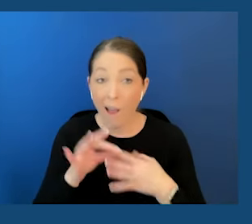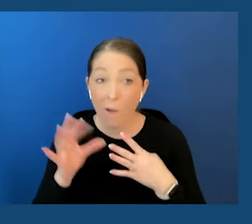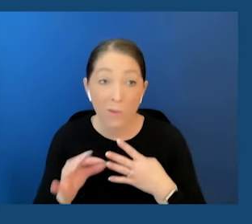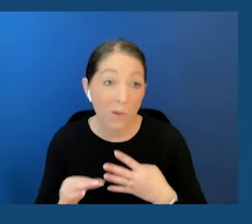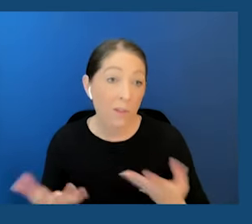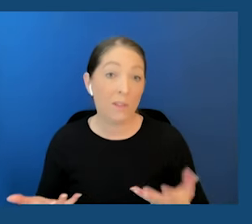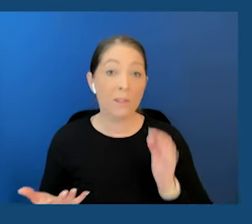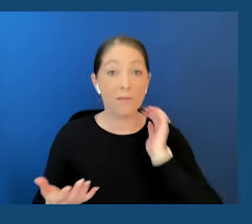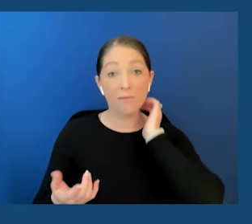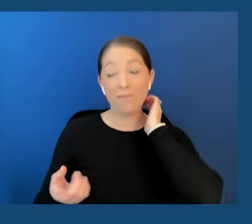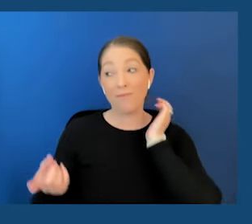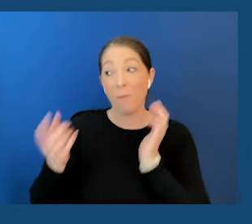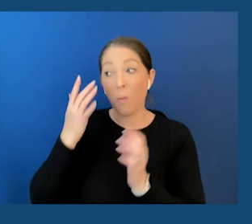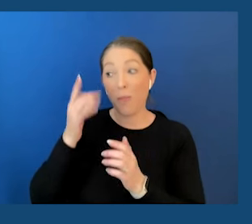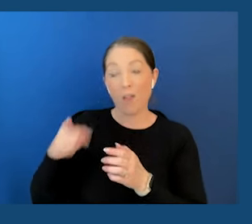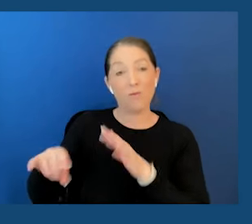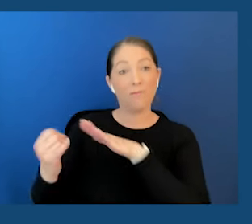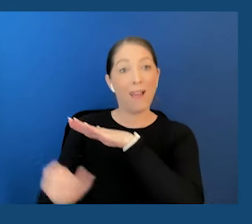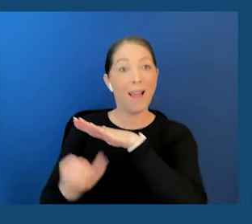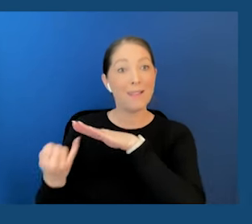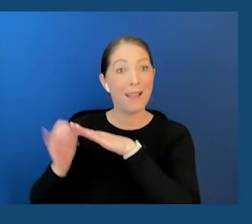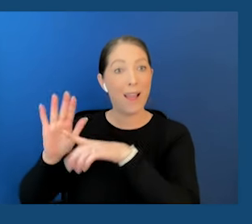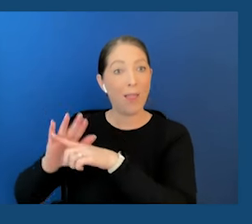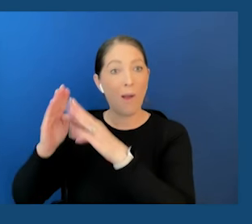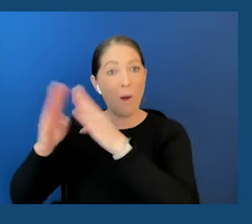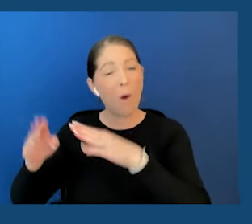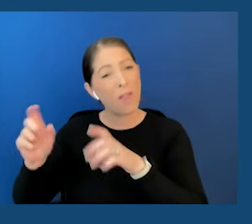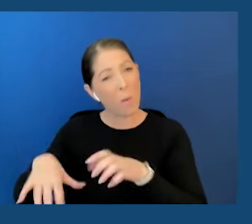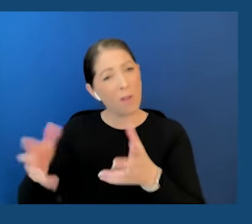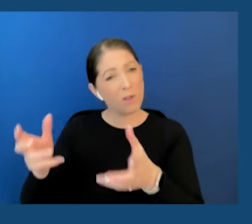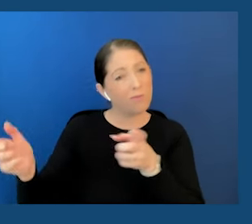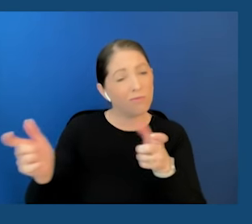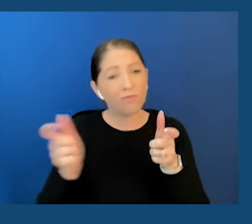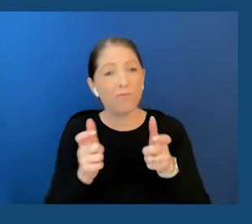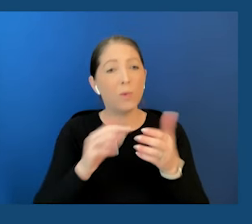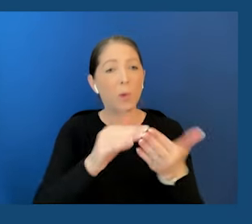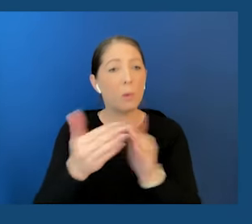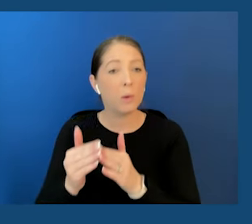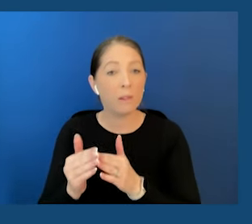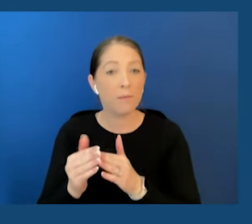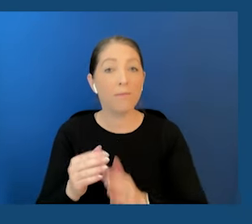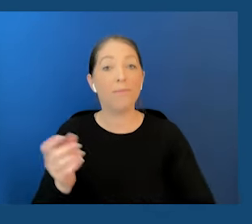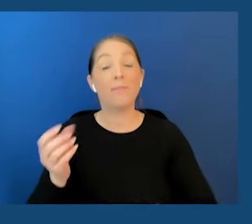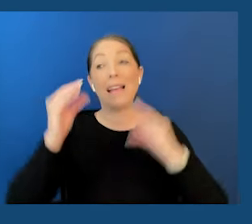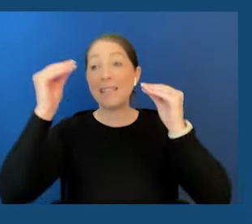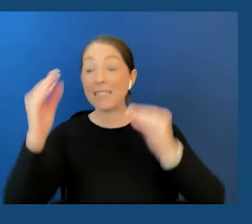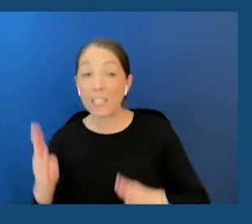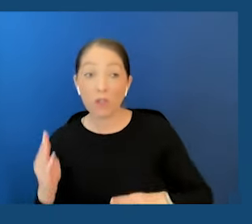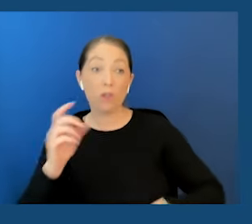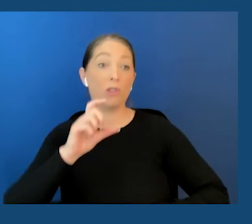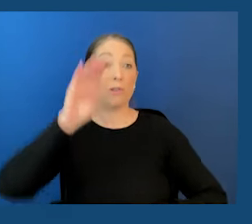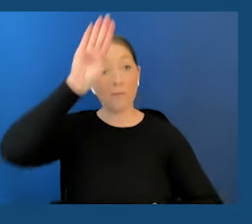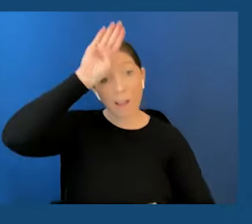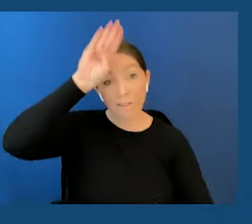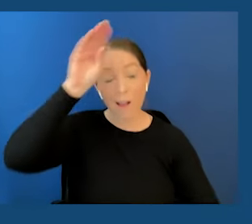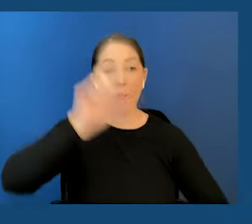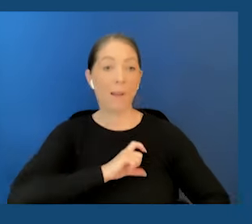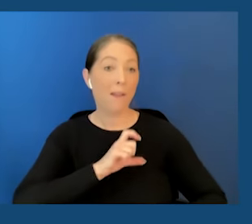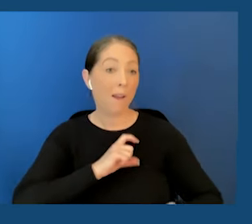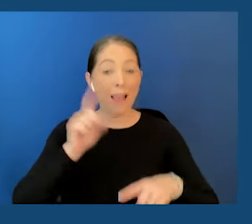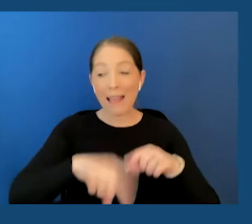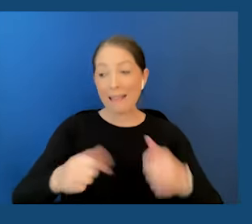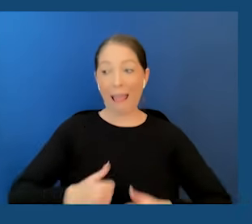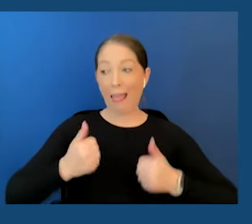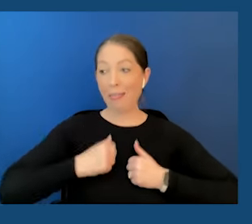homes. Our firefighters and teachers and police officers can't live in the communities they serve. Great companies